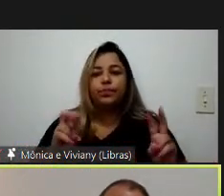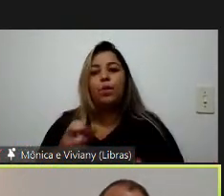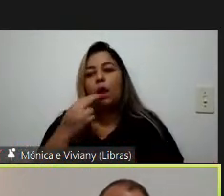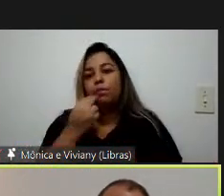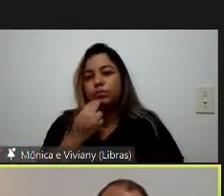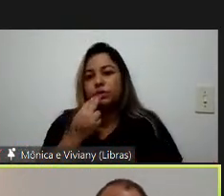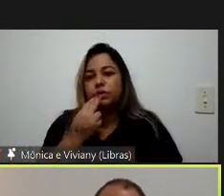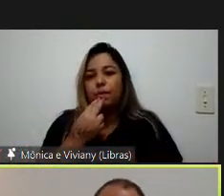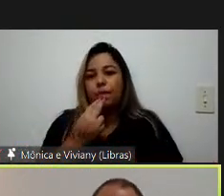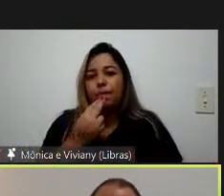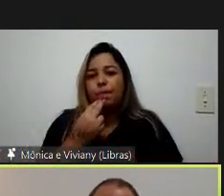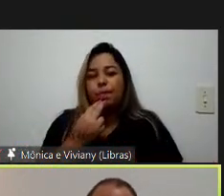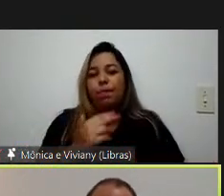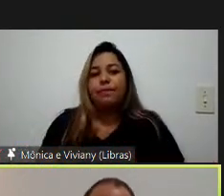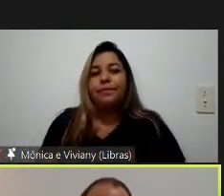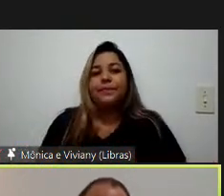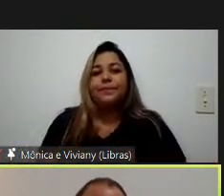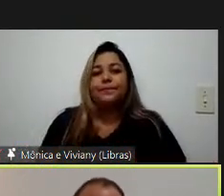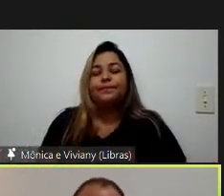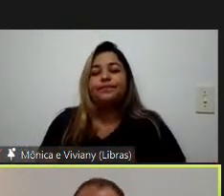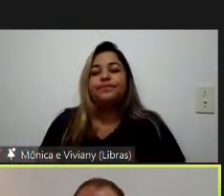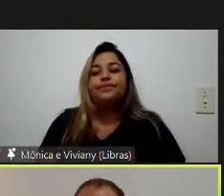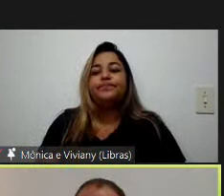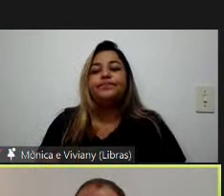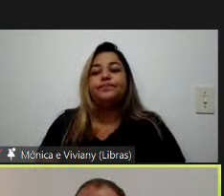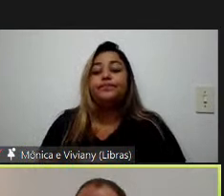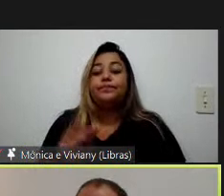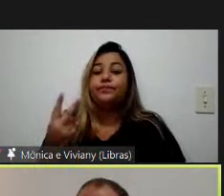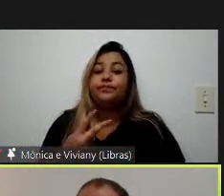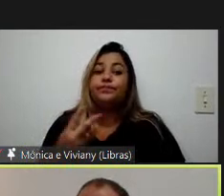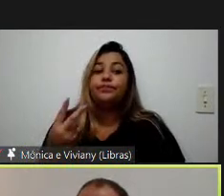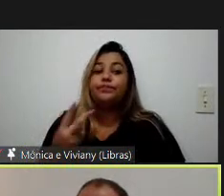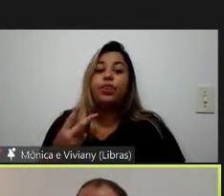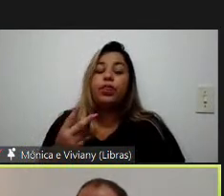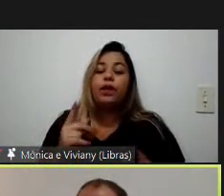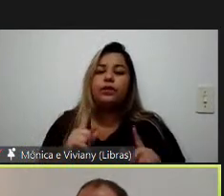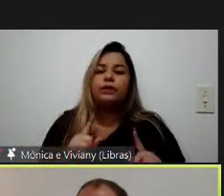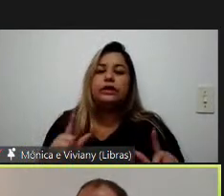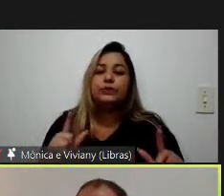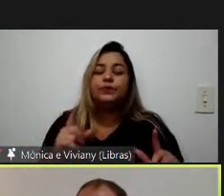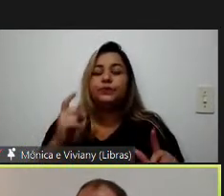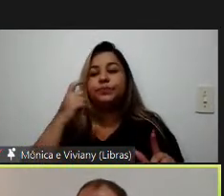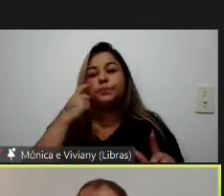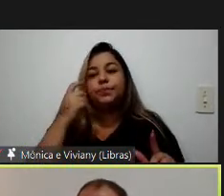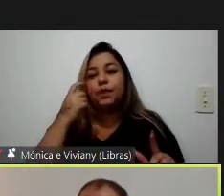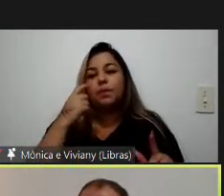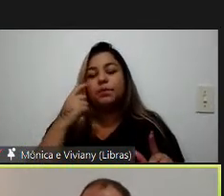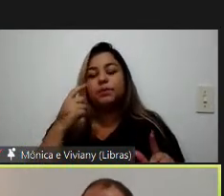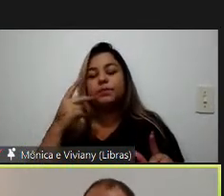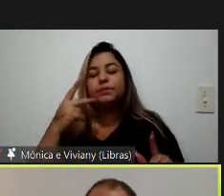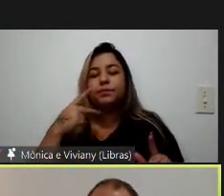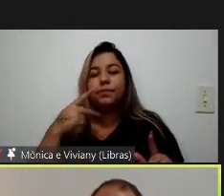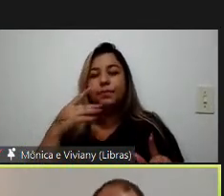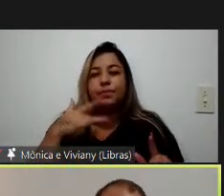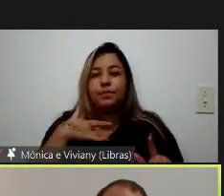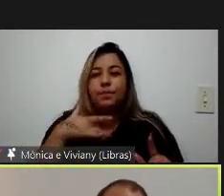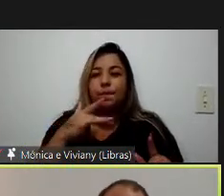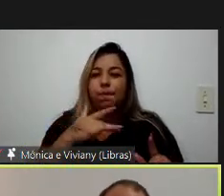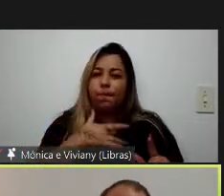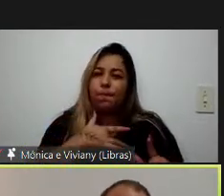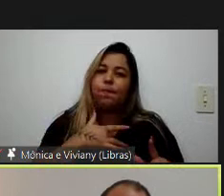So the second area is primary healthcare providers as actors for multi-sectoral action on nutrition.